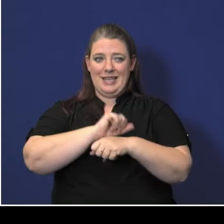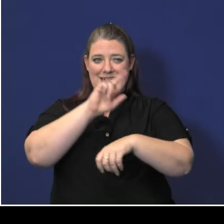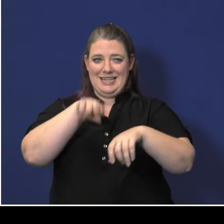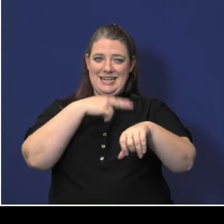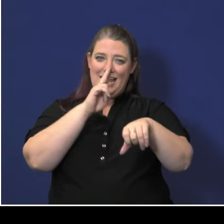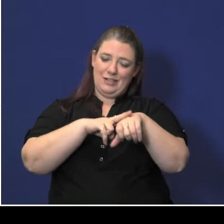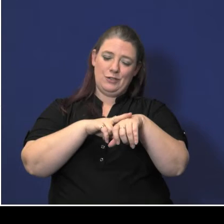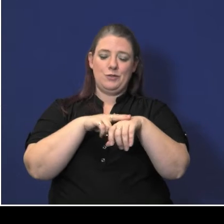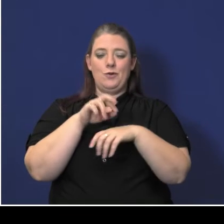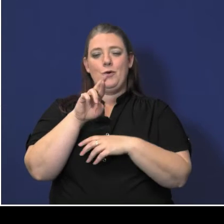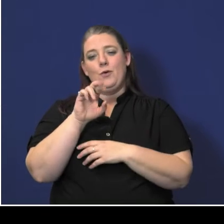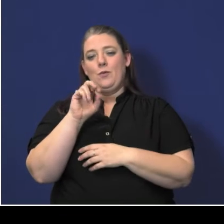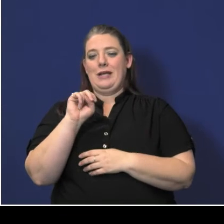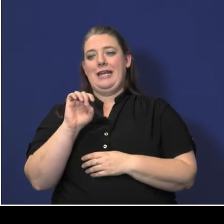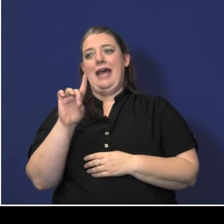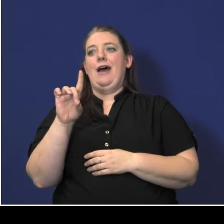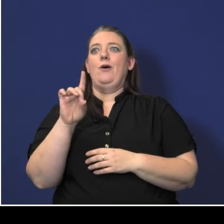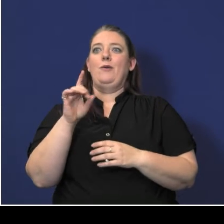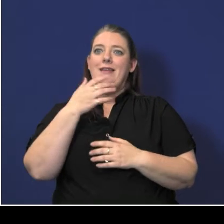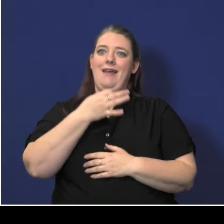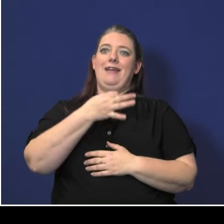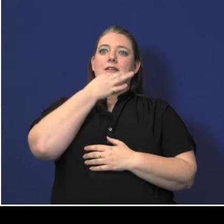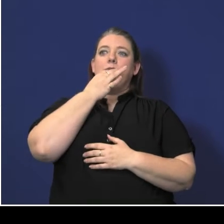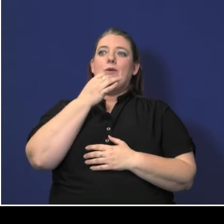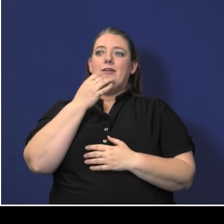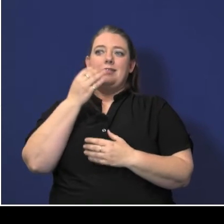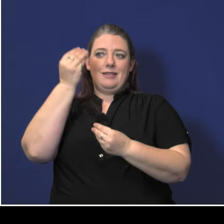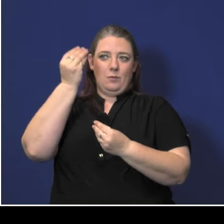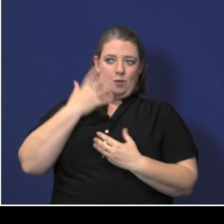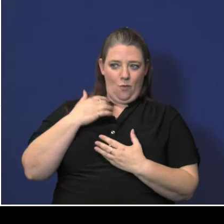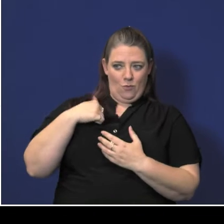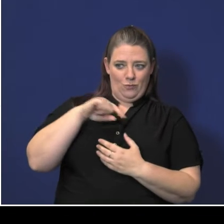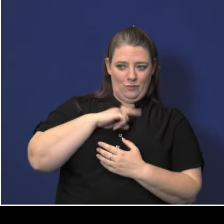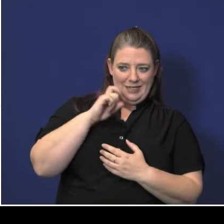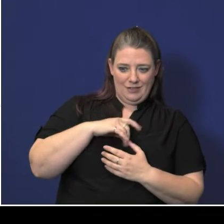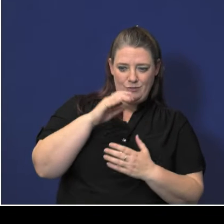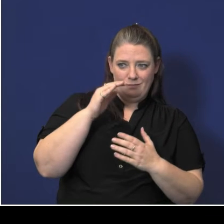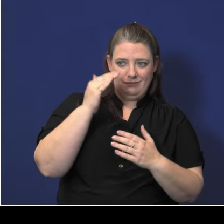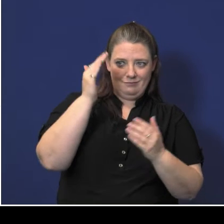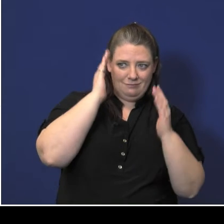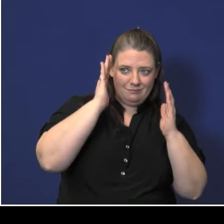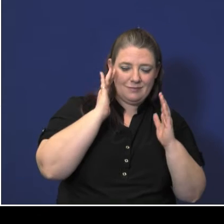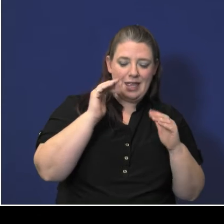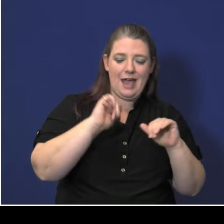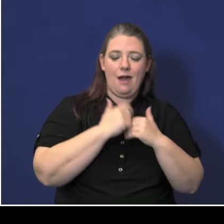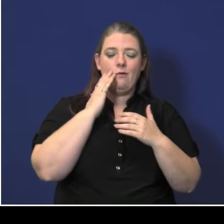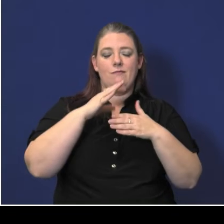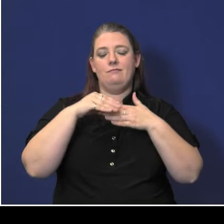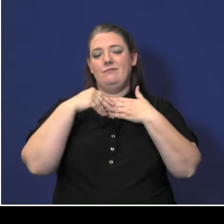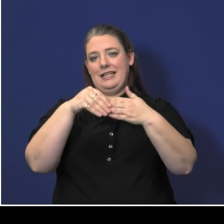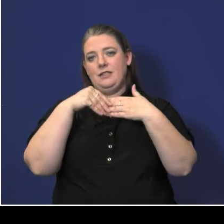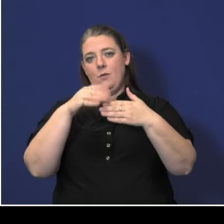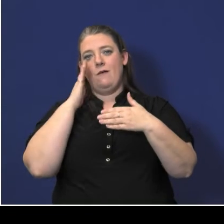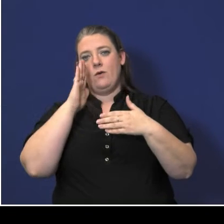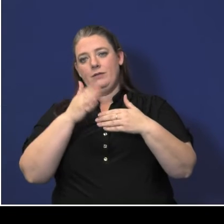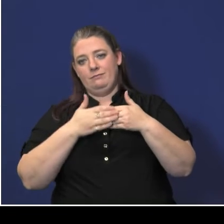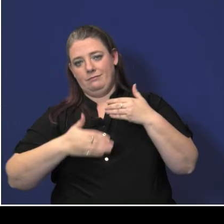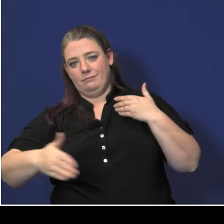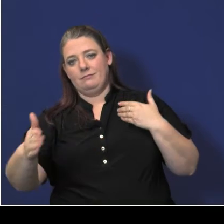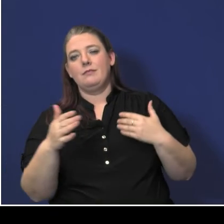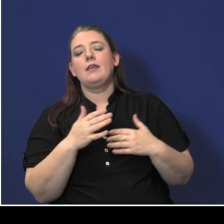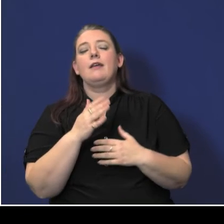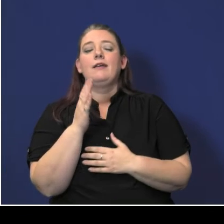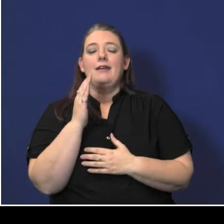renowned experts telling us what we need to pay attention to now that will allow you for flexibility, a wow